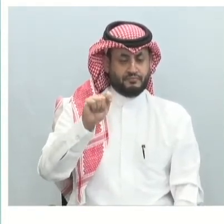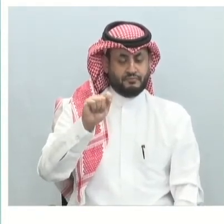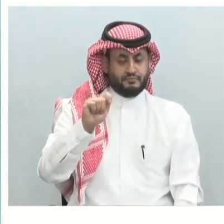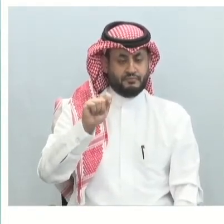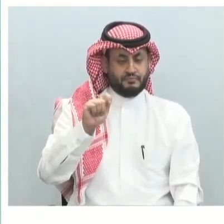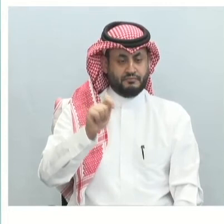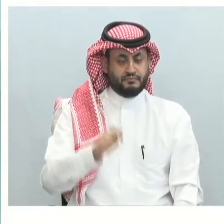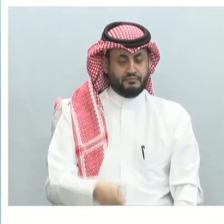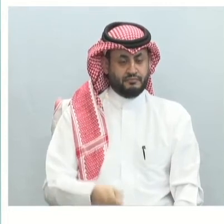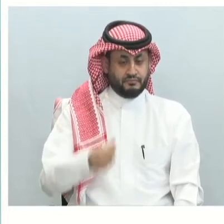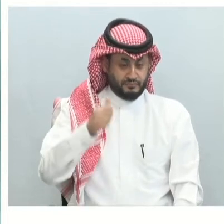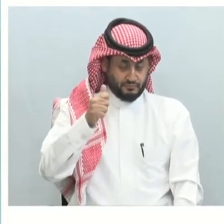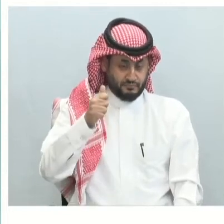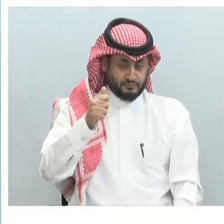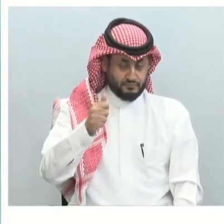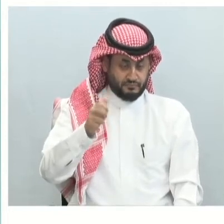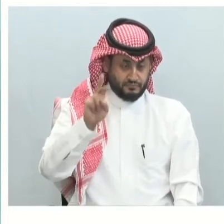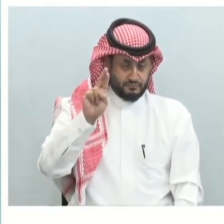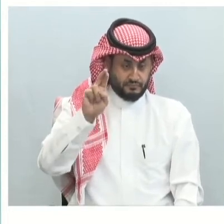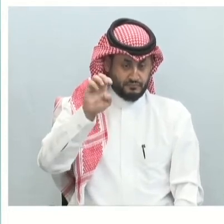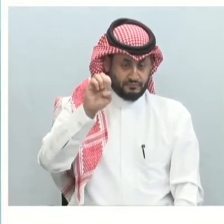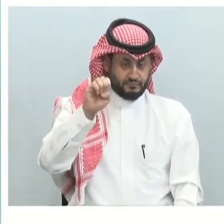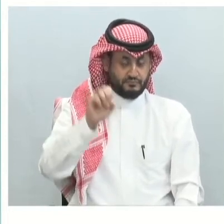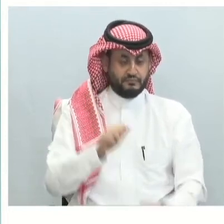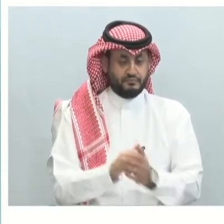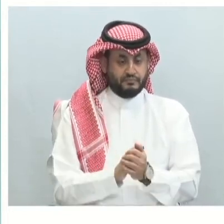T, what, R,